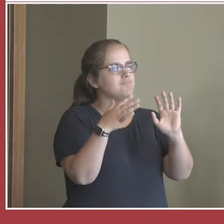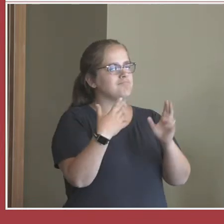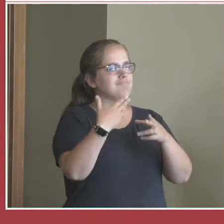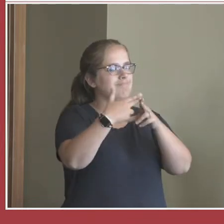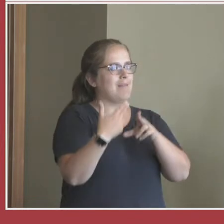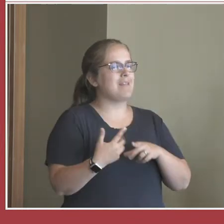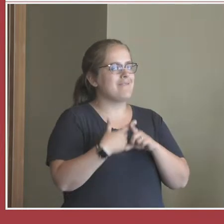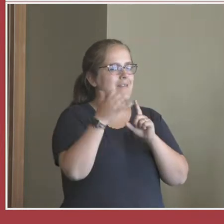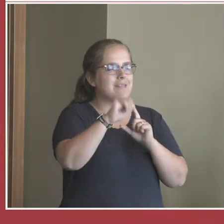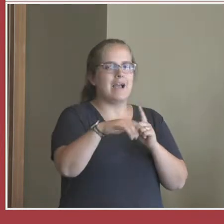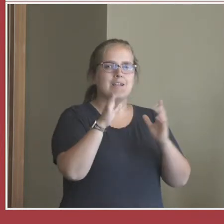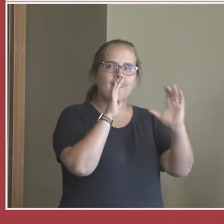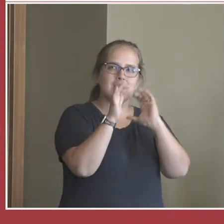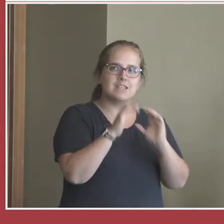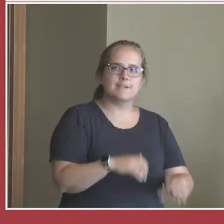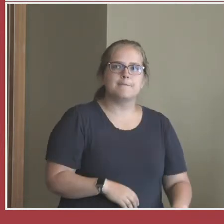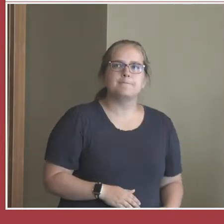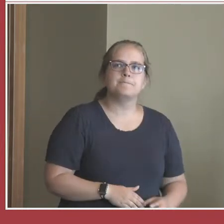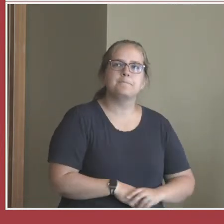conversation that we had.